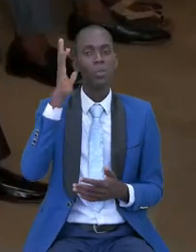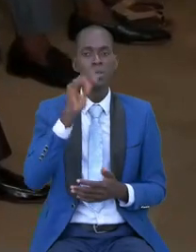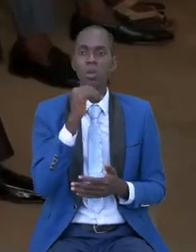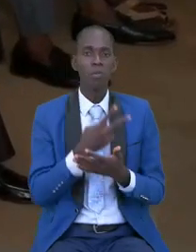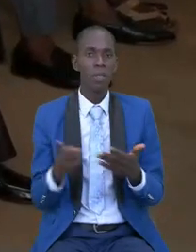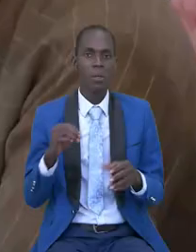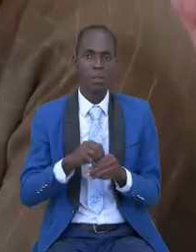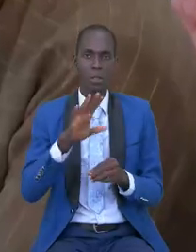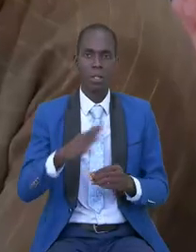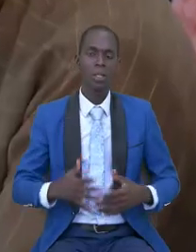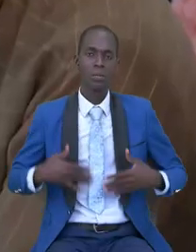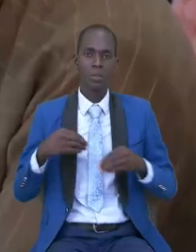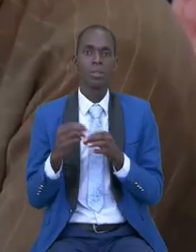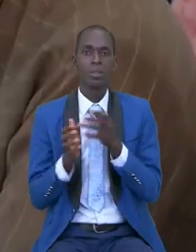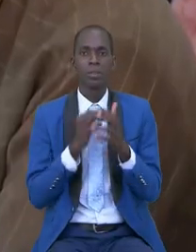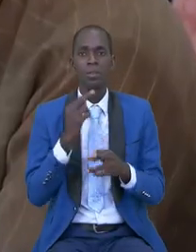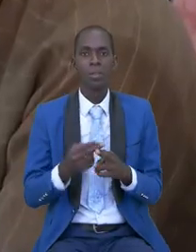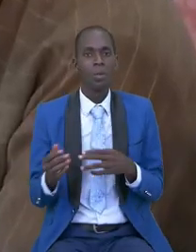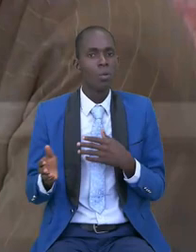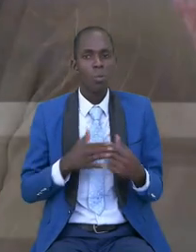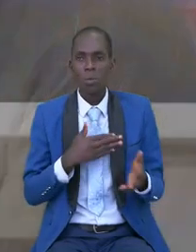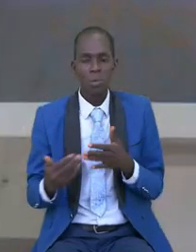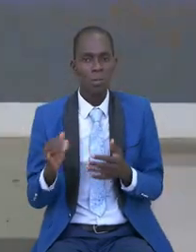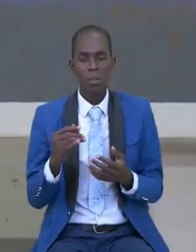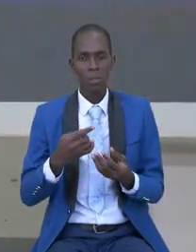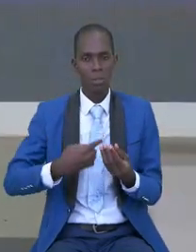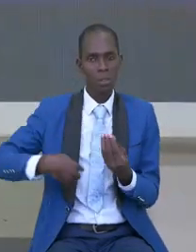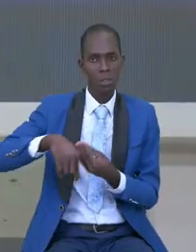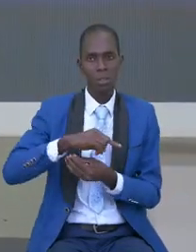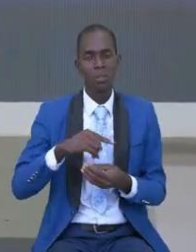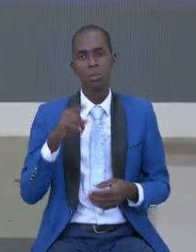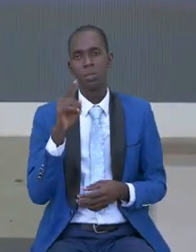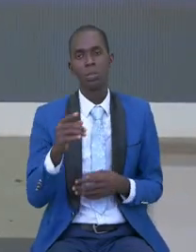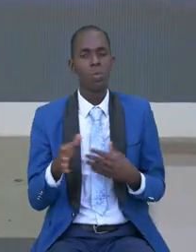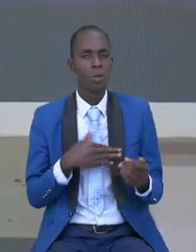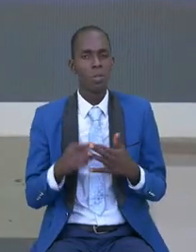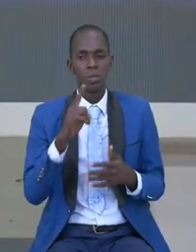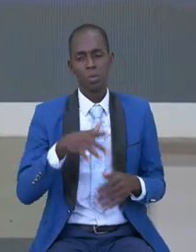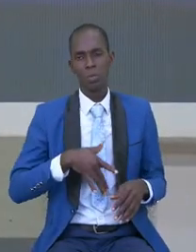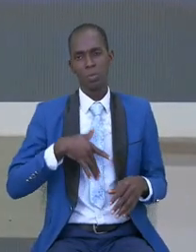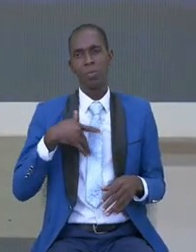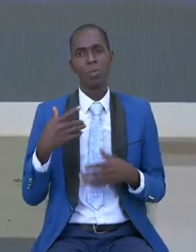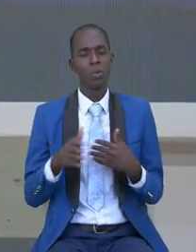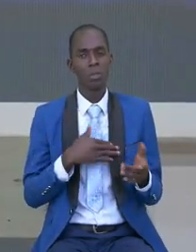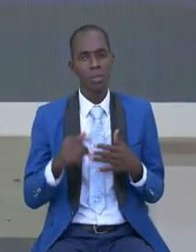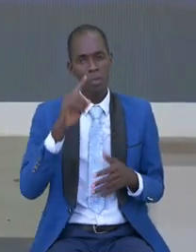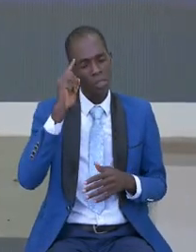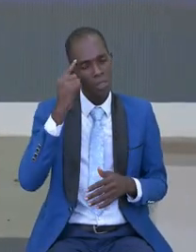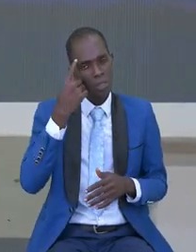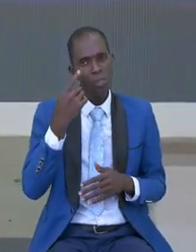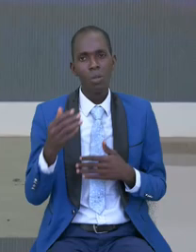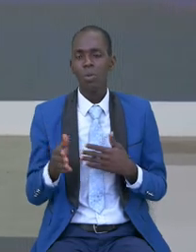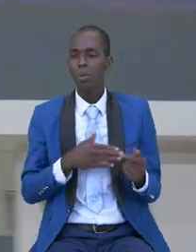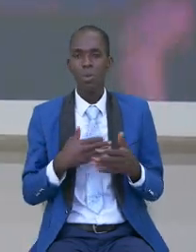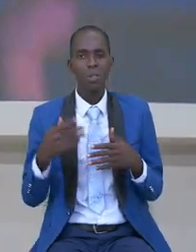life. Whatever surrounds you, whatever you feel, whatever you think, whatever